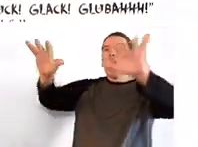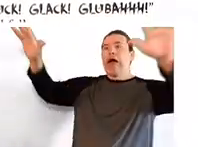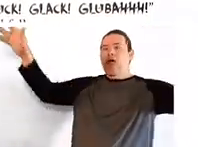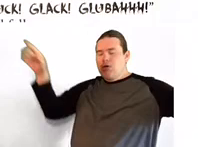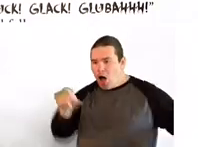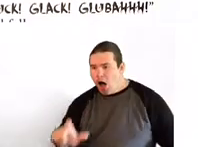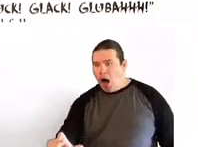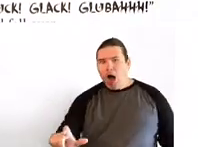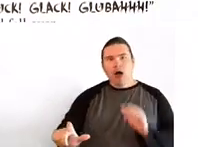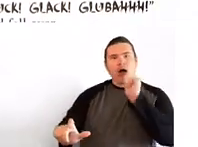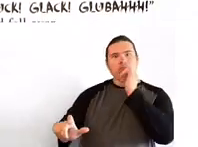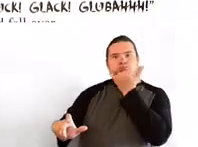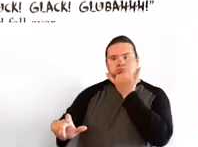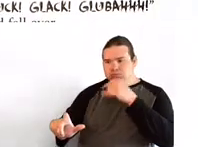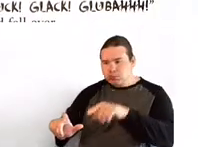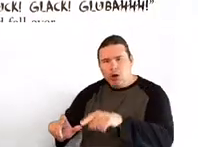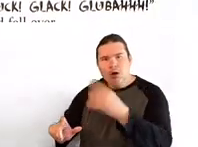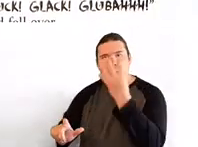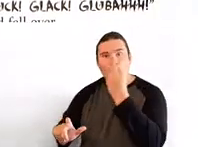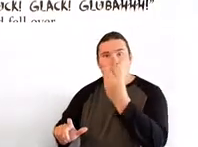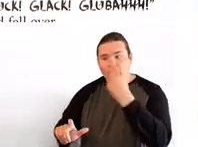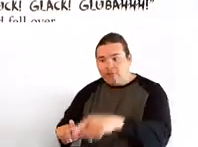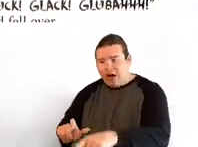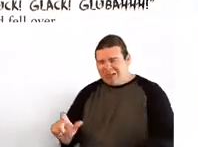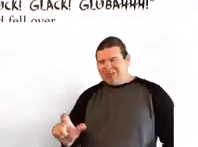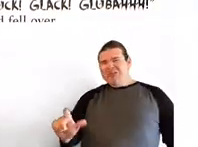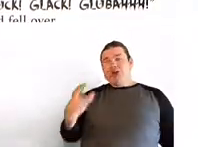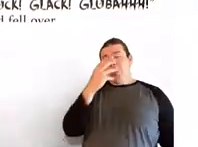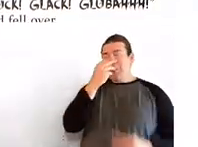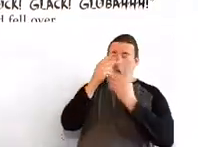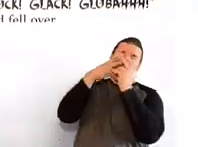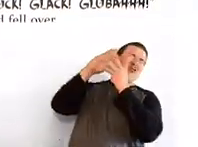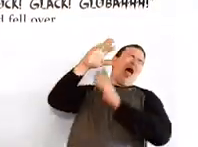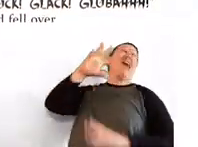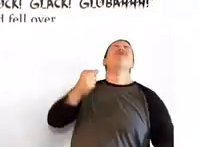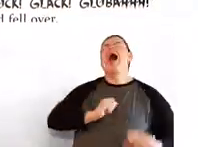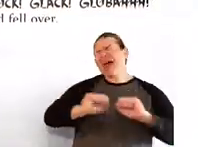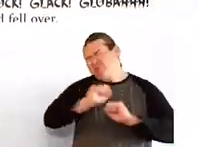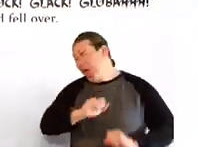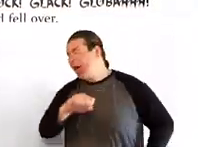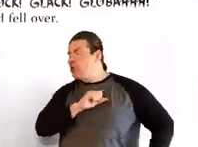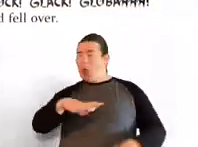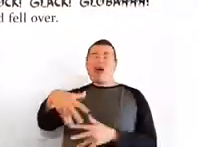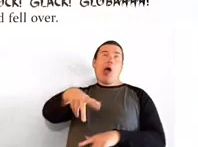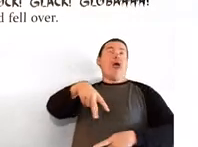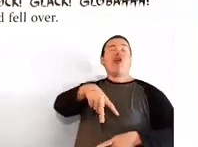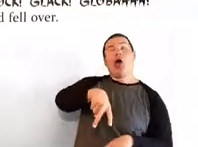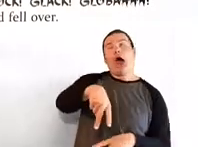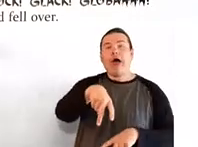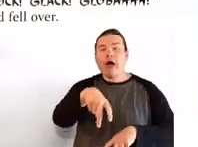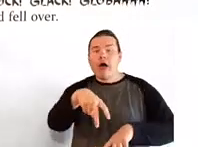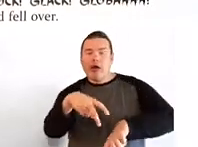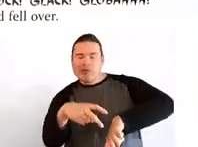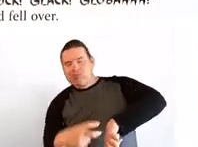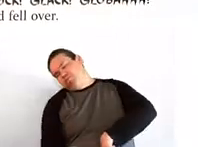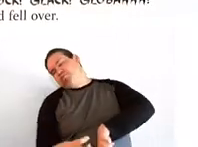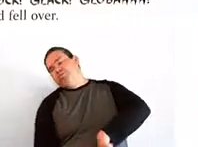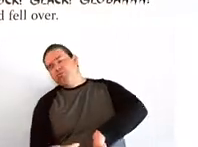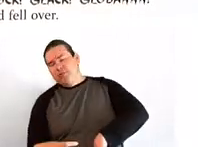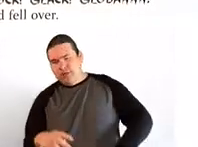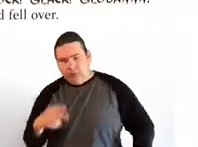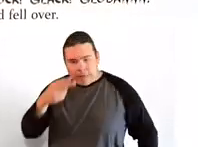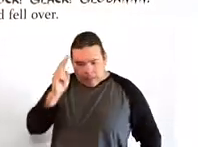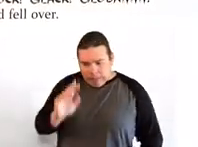bug spray right into the wolf's face. The wolf yelled, "Yuck! Glack! Ugh!"